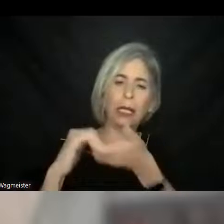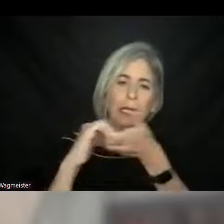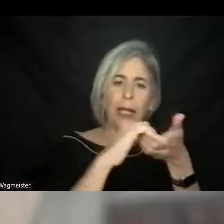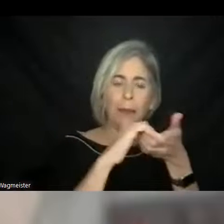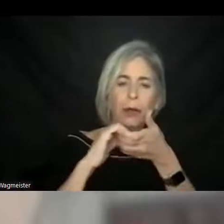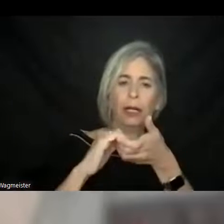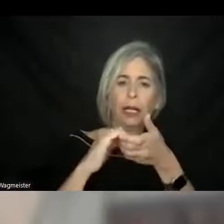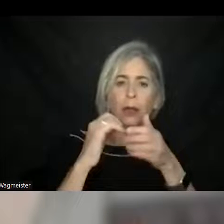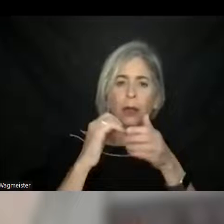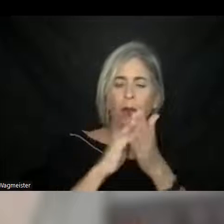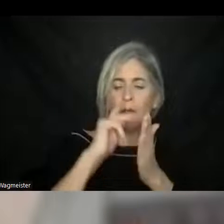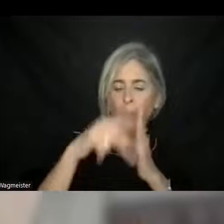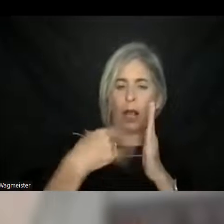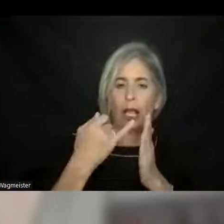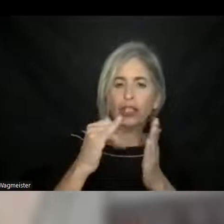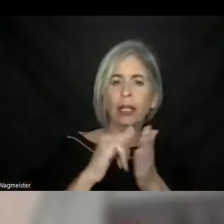the project,